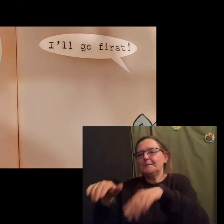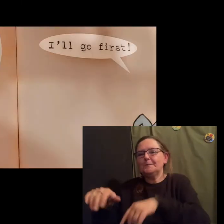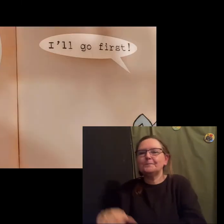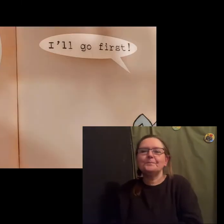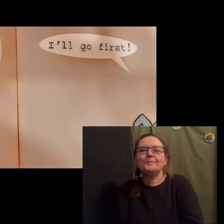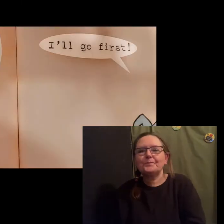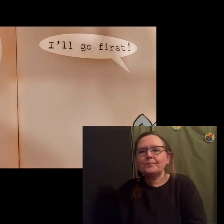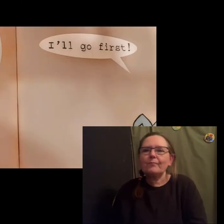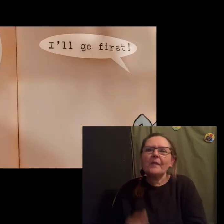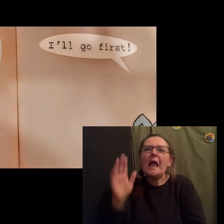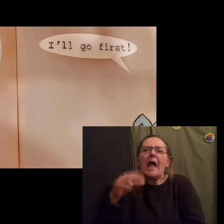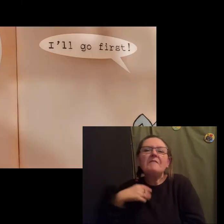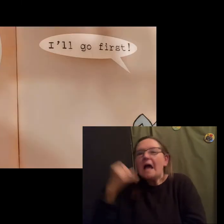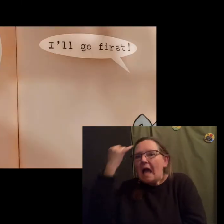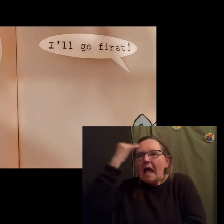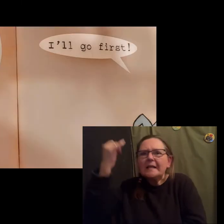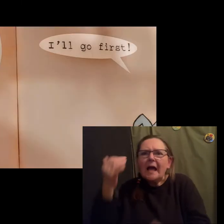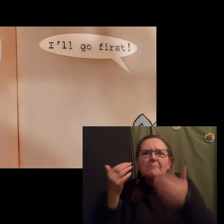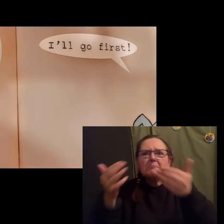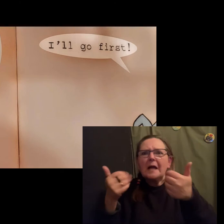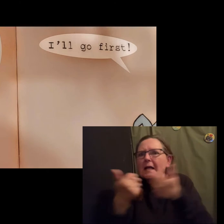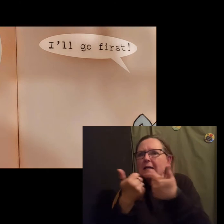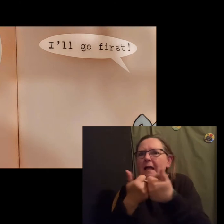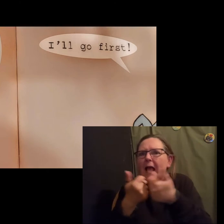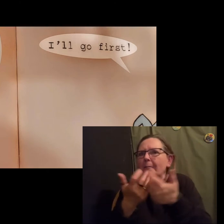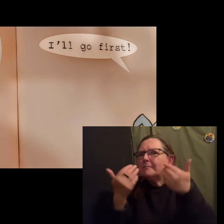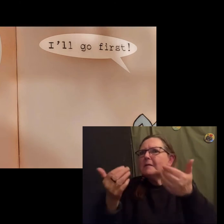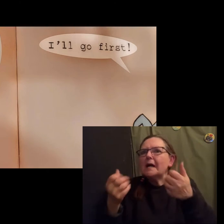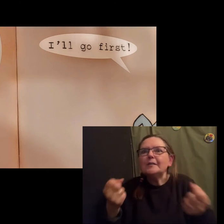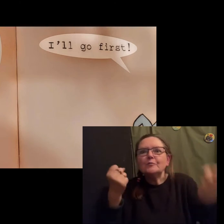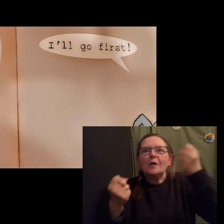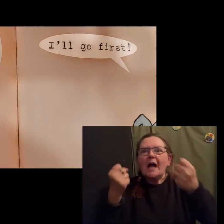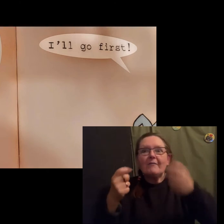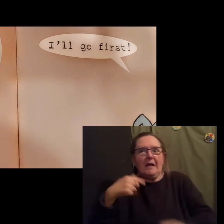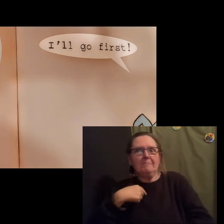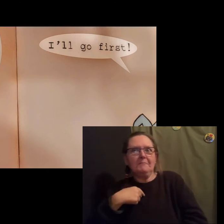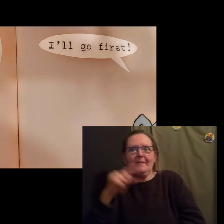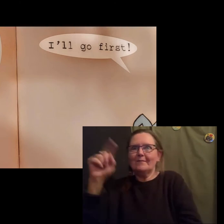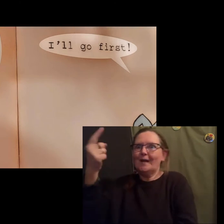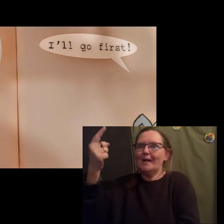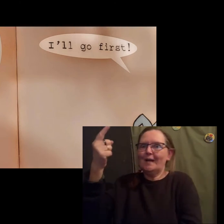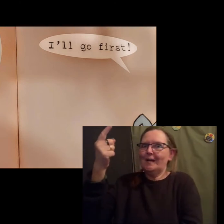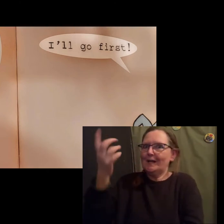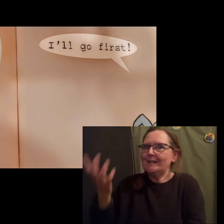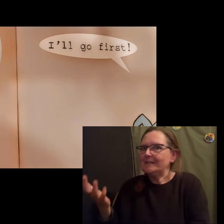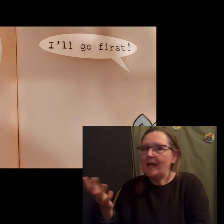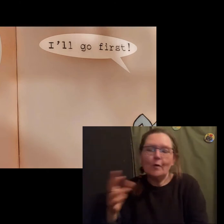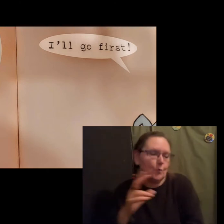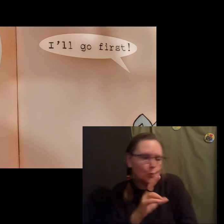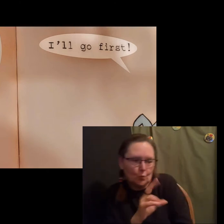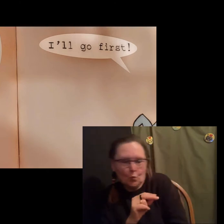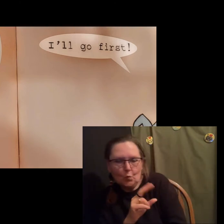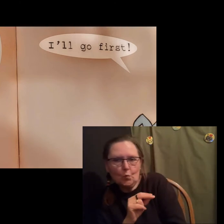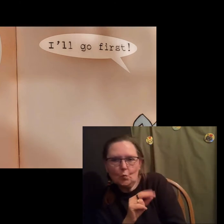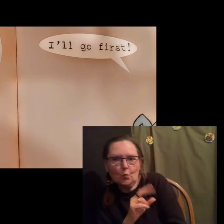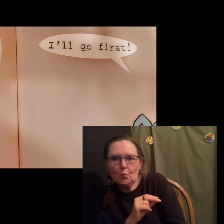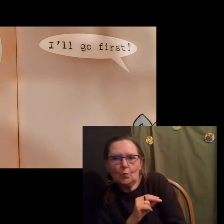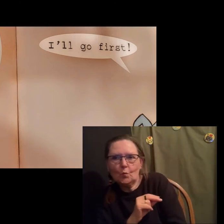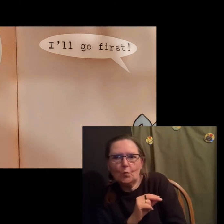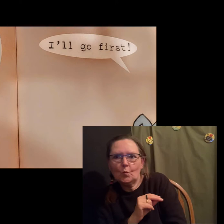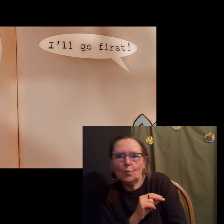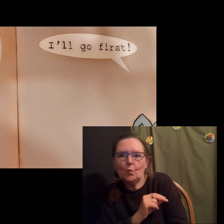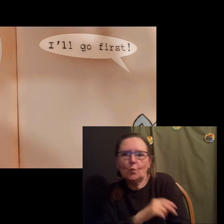Hey, I've got an idea. Let's play drive the bus. I'll go first. No.